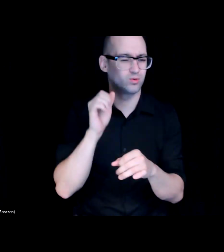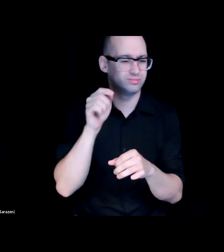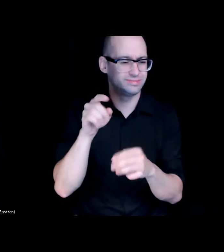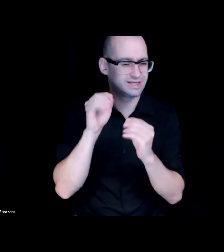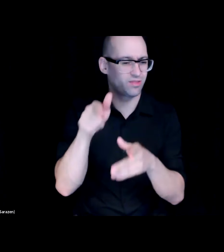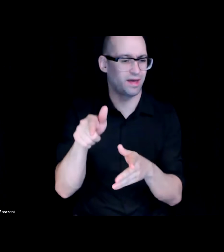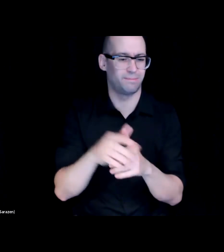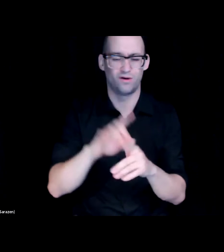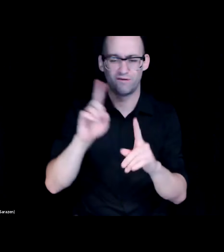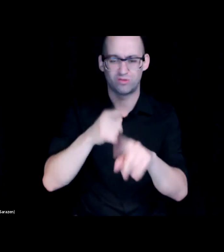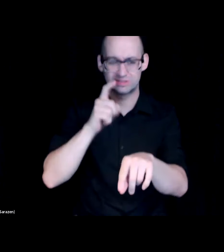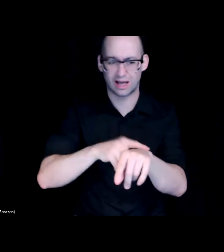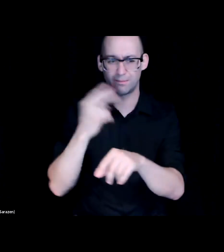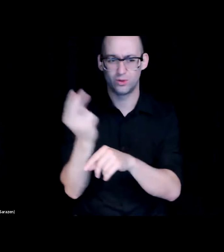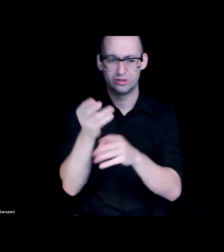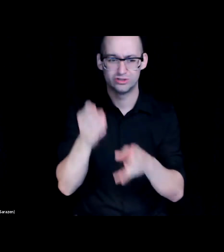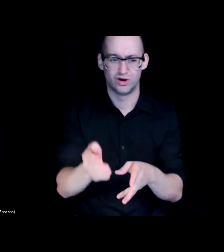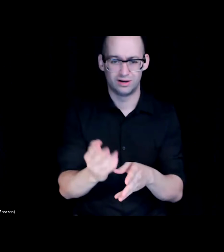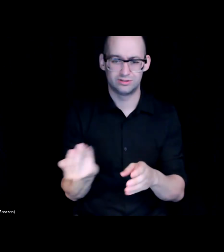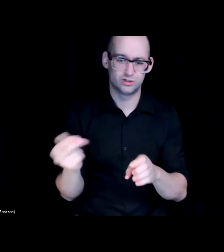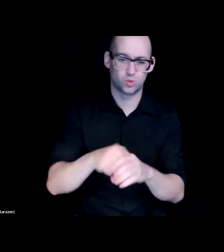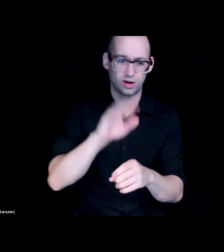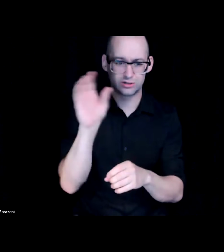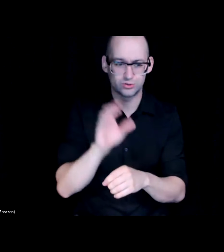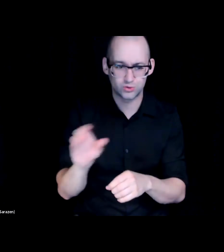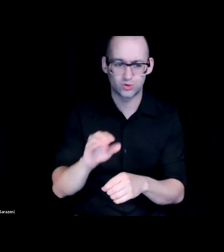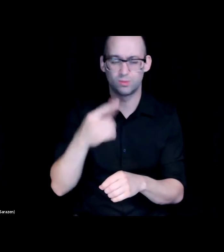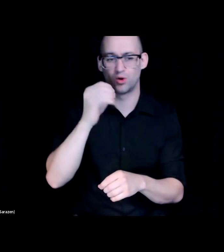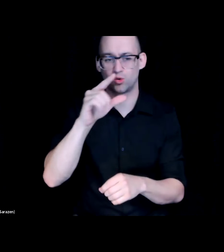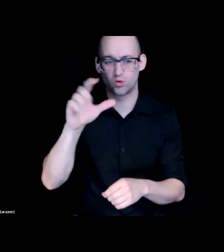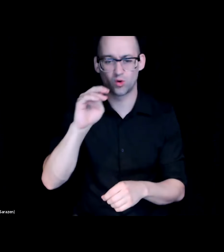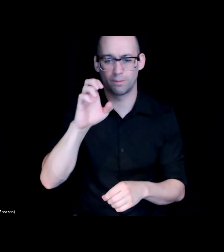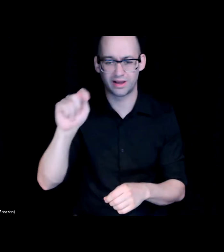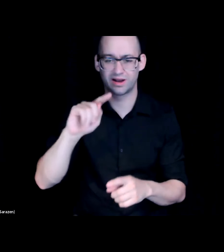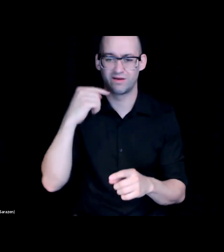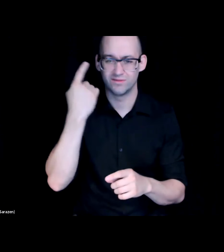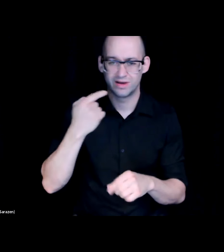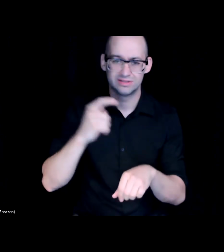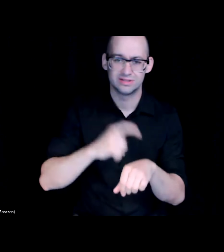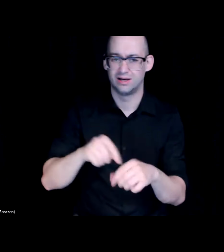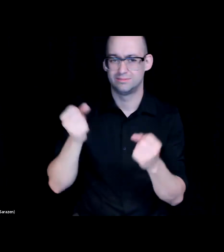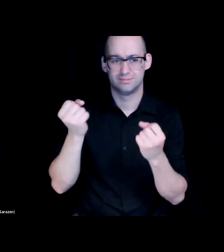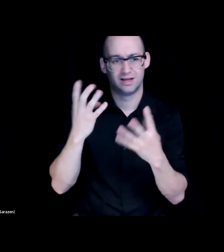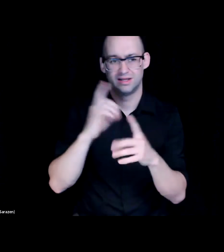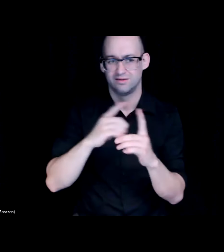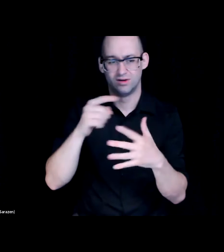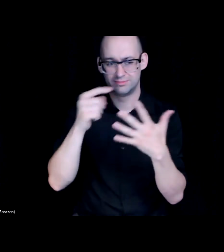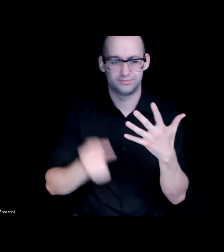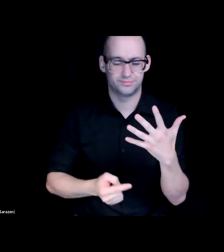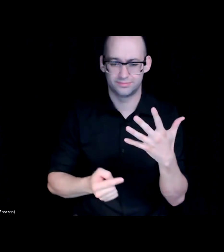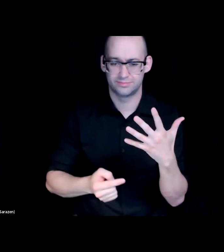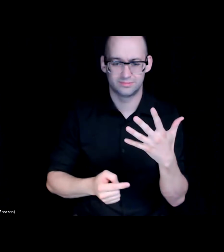to get on Zoom or get on Google Meet or get on FaceTime or get on, any of these